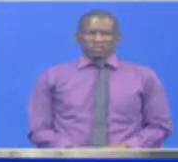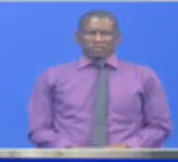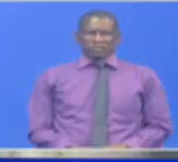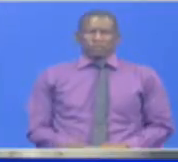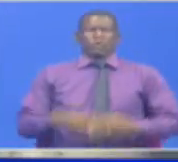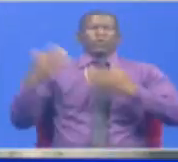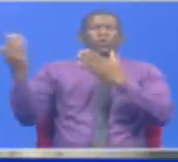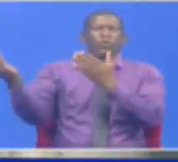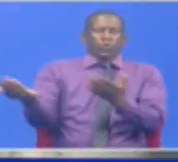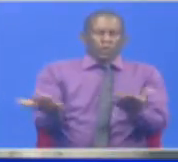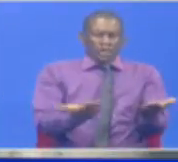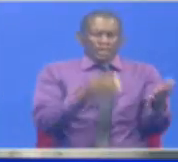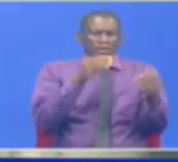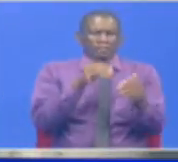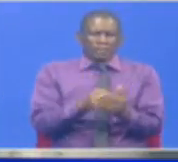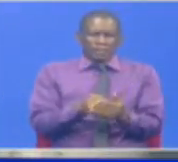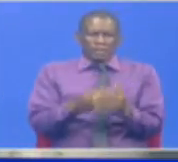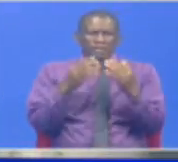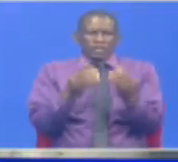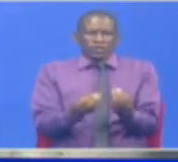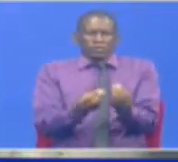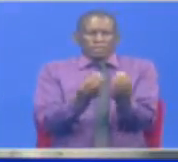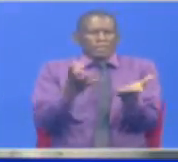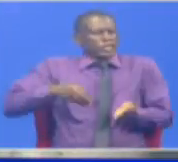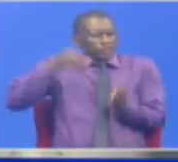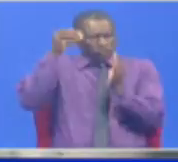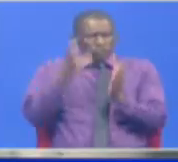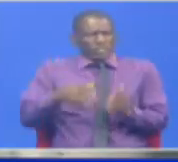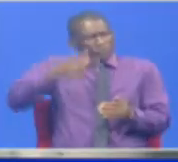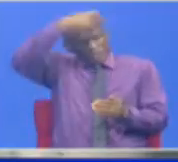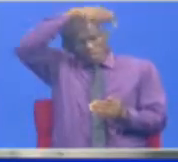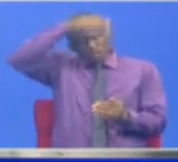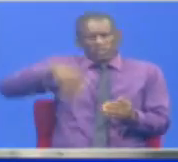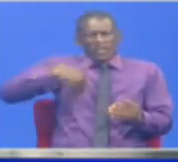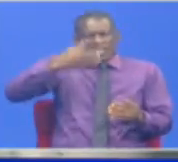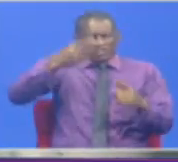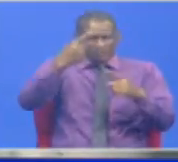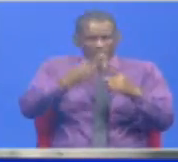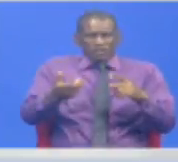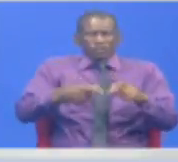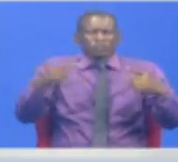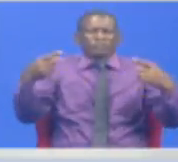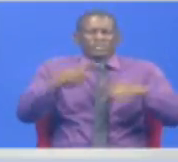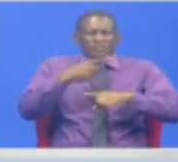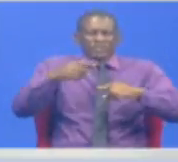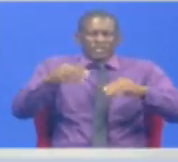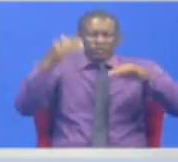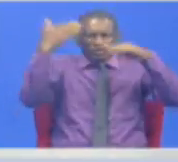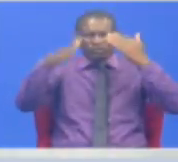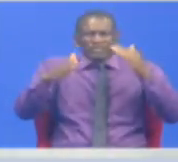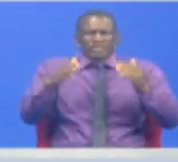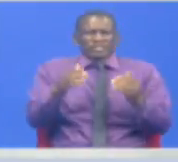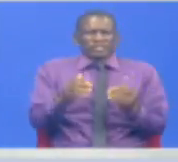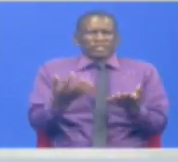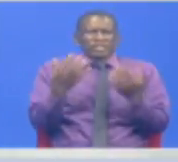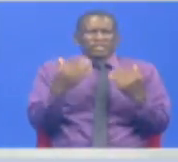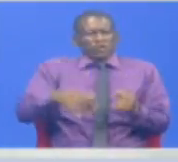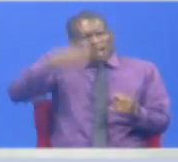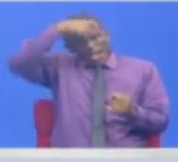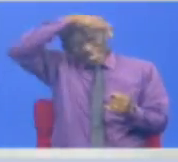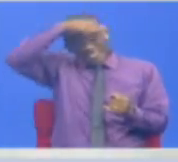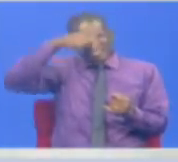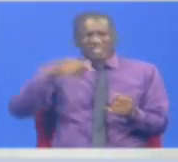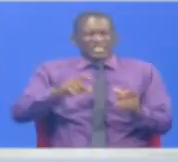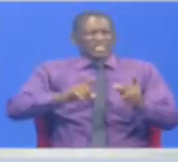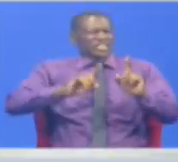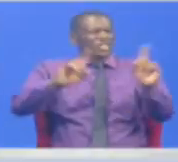Welcome back. With so many students graduating each year from institutions of higher learning, a degree is no